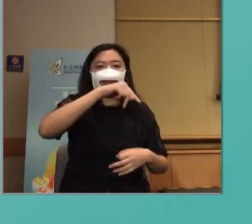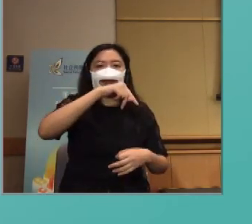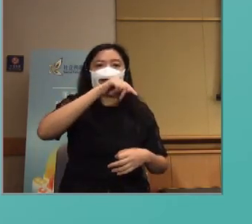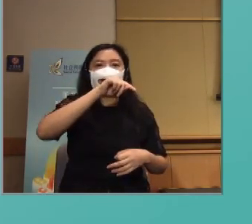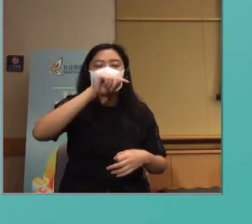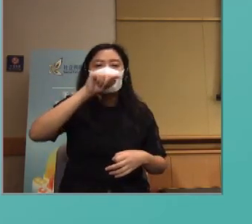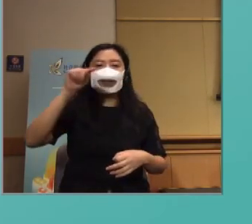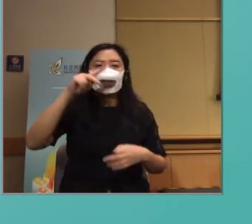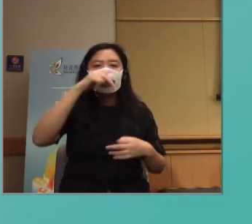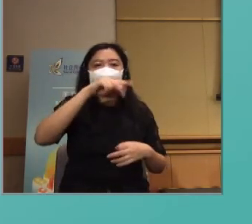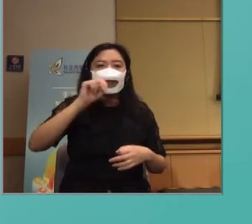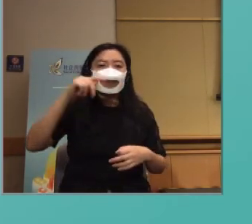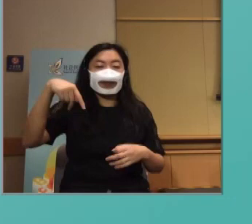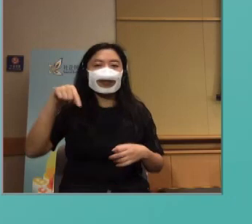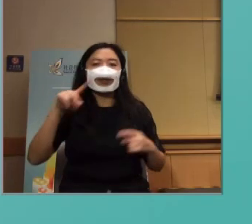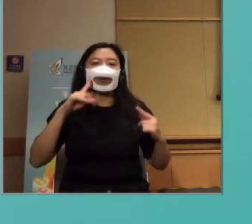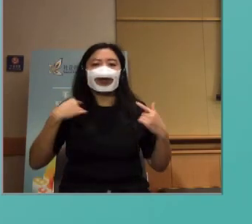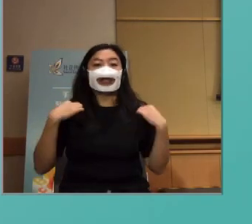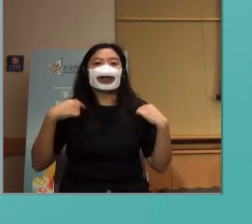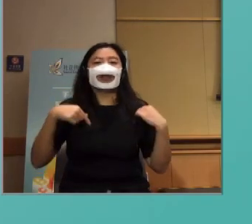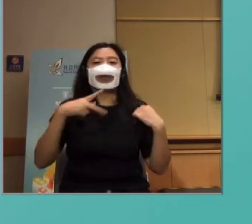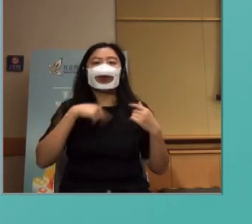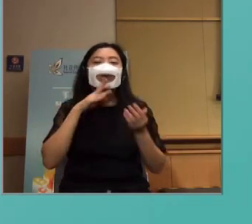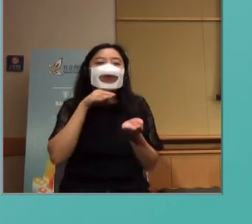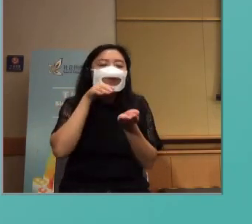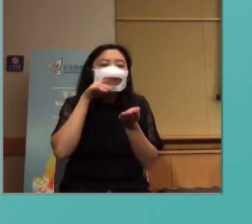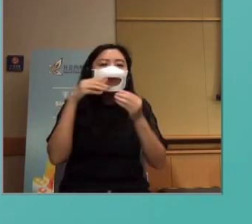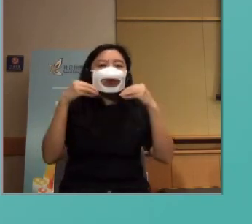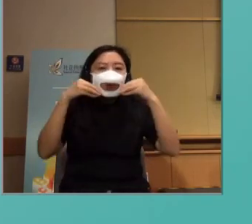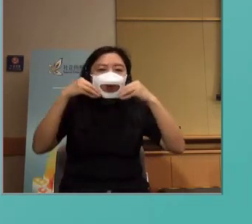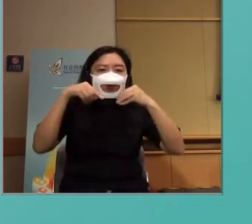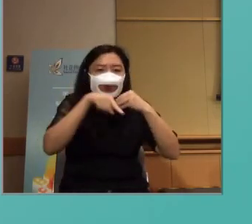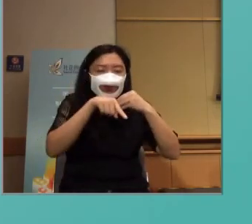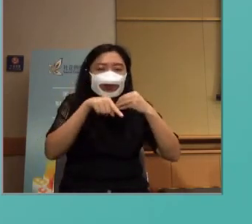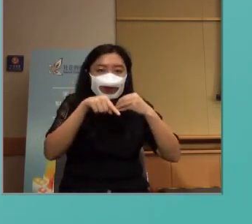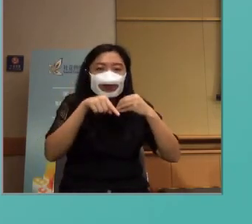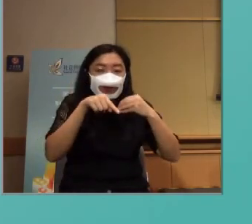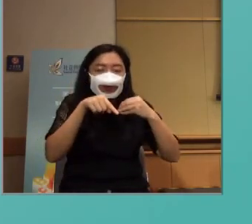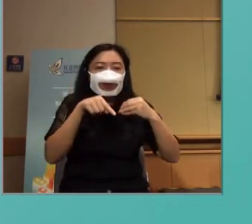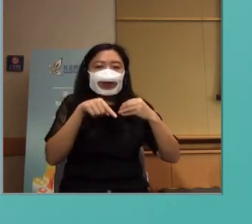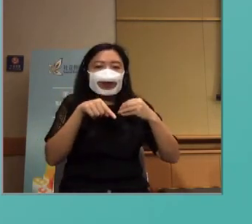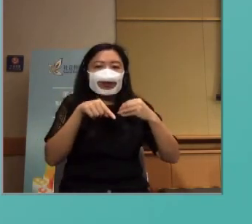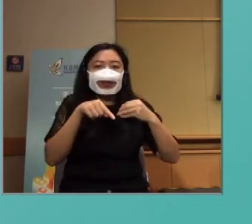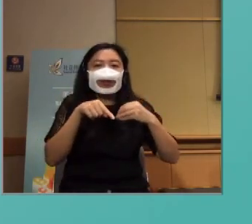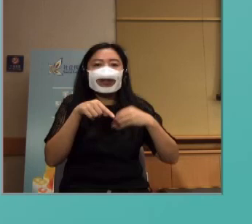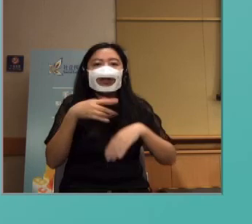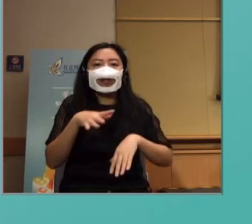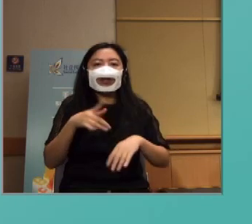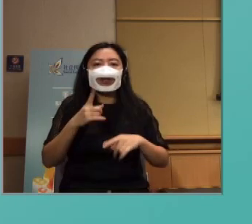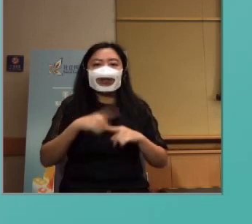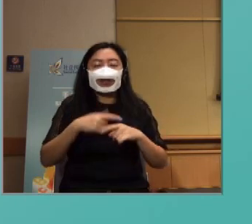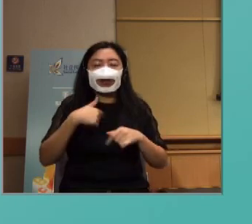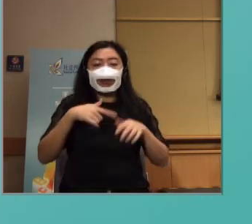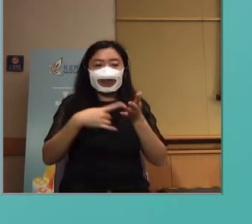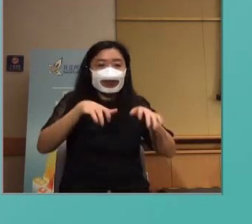hamsters, they can be made without coding, and a similar effect can be created. So you can create your own small